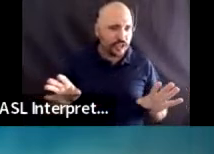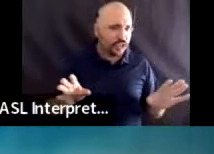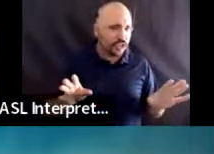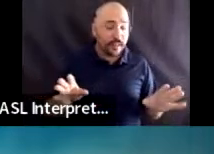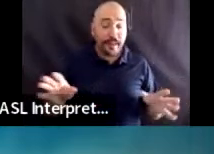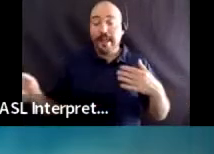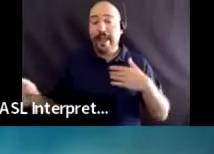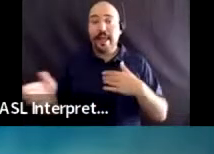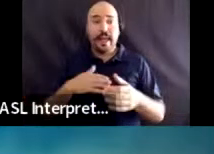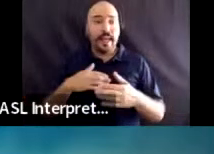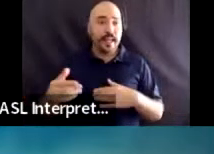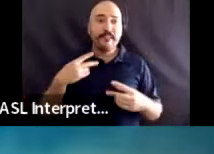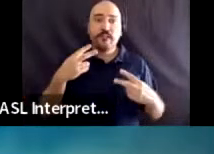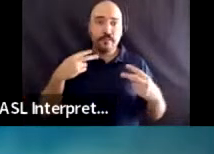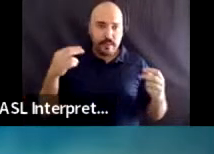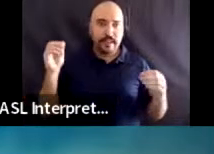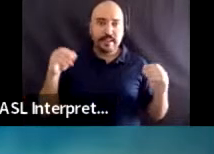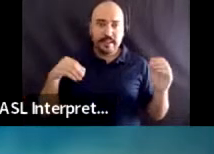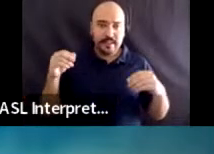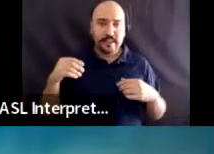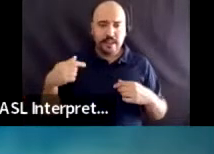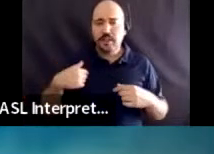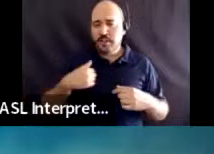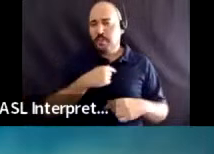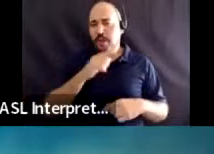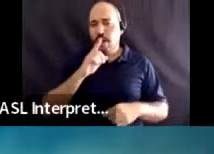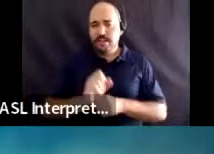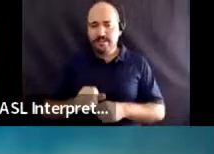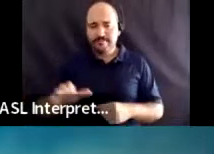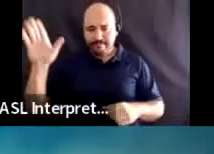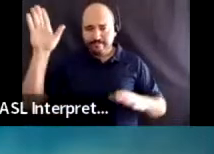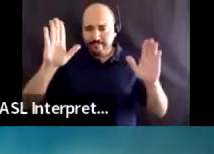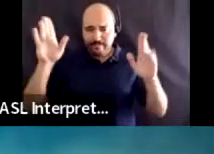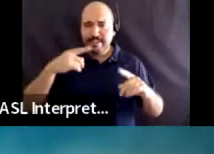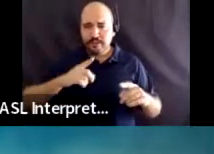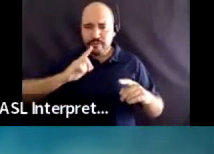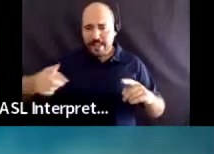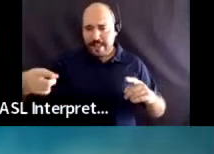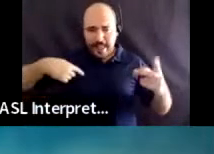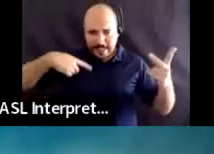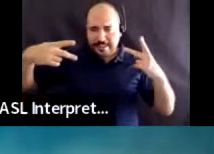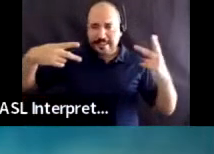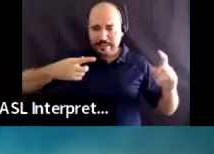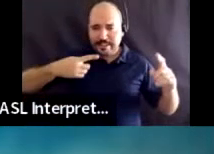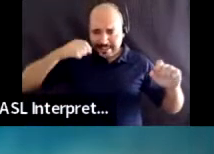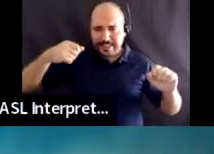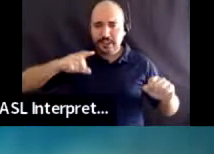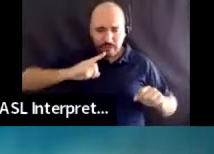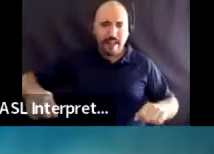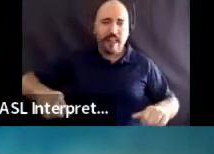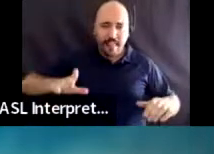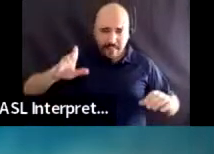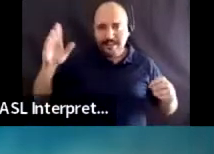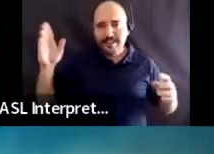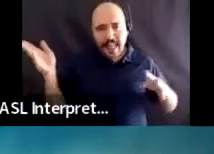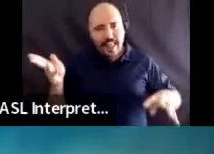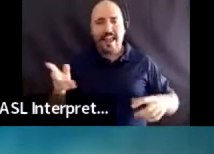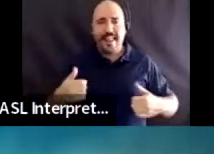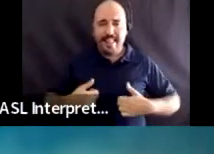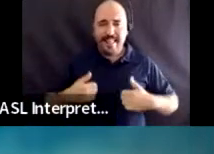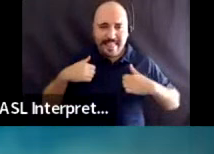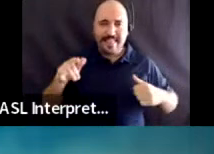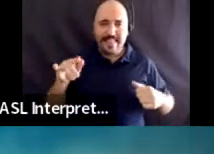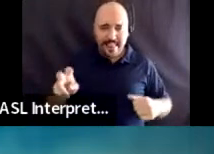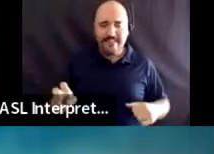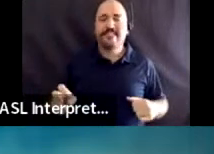Anyway, if I could just get verbal. Okay. All right. All right. So great. Somebody just confirmed they can